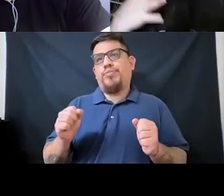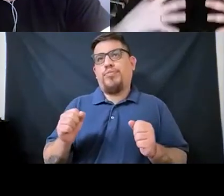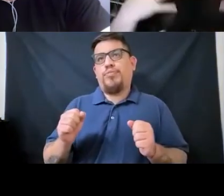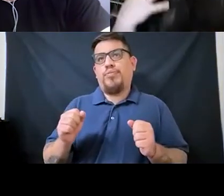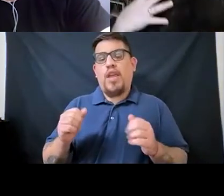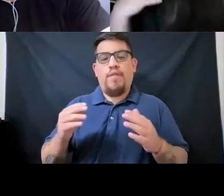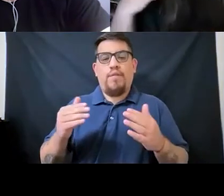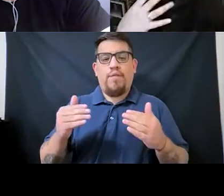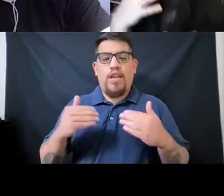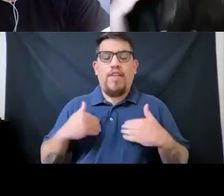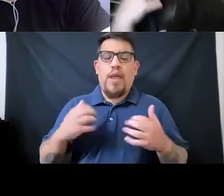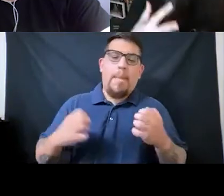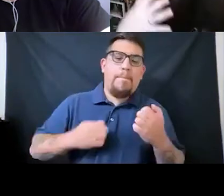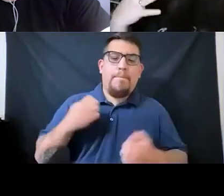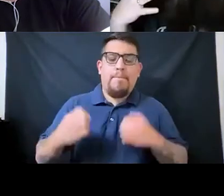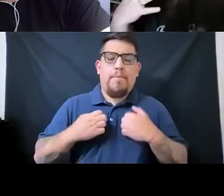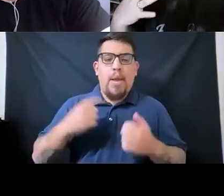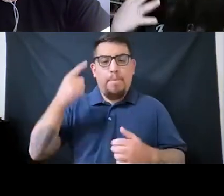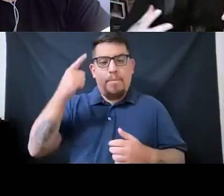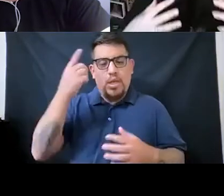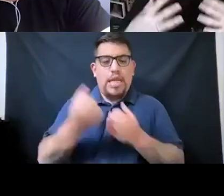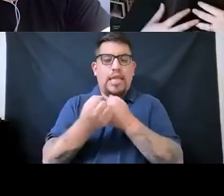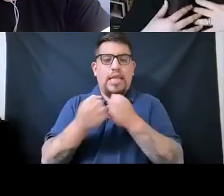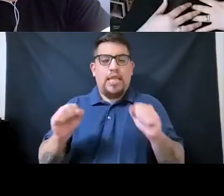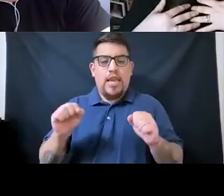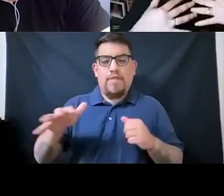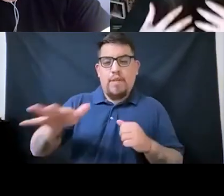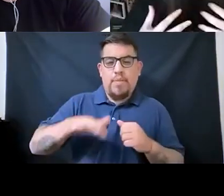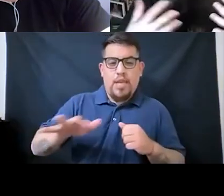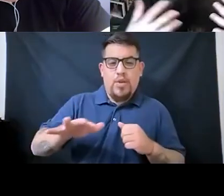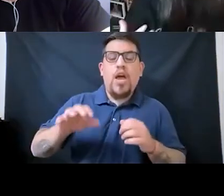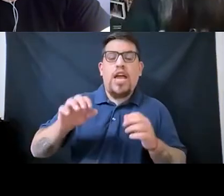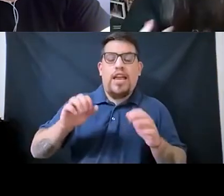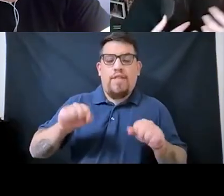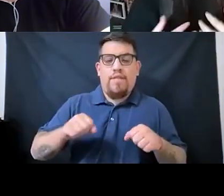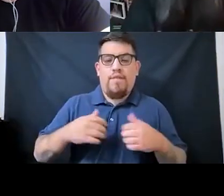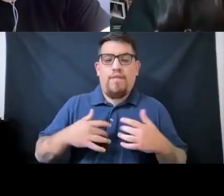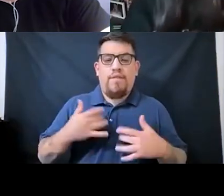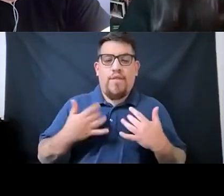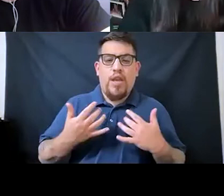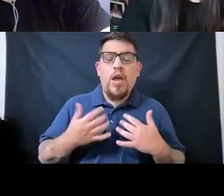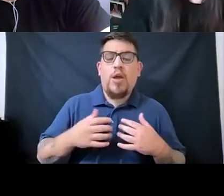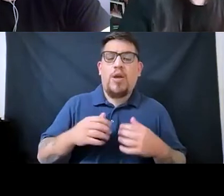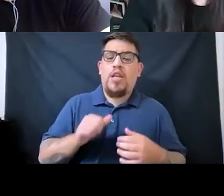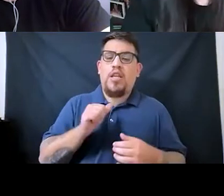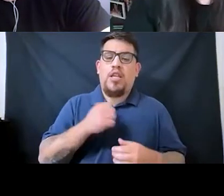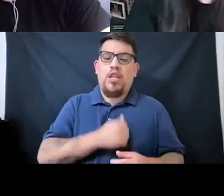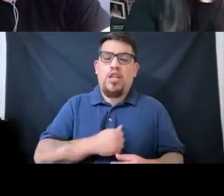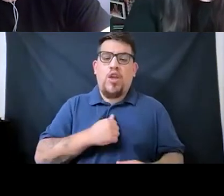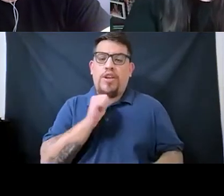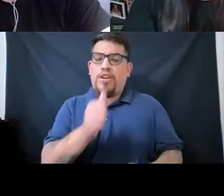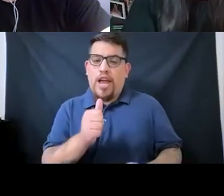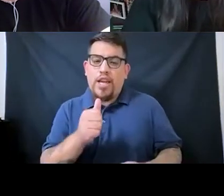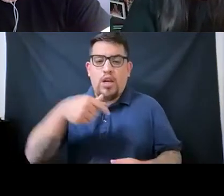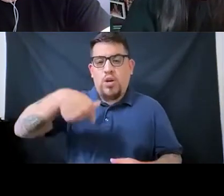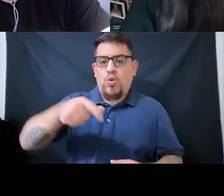physically and like emotionally and mentally safe space where I felt like I could be unapologetically queer before. And